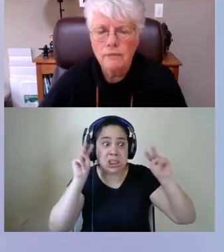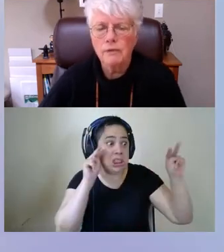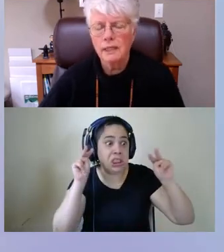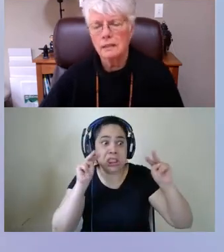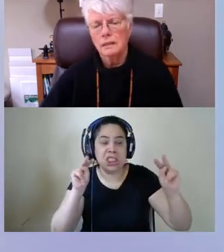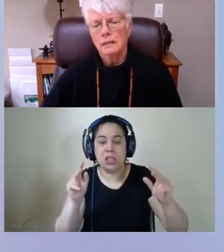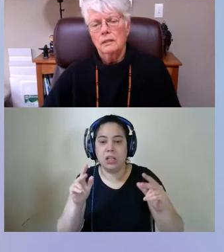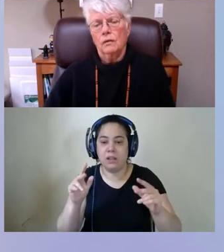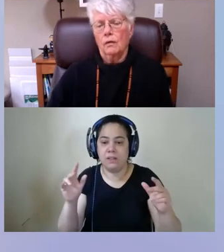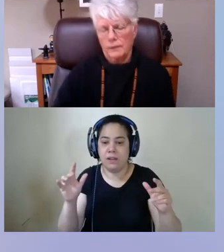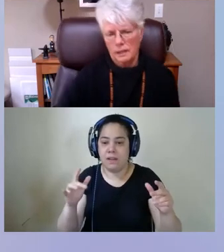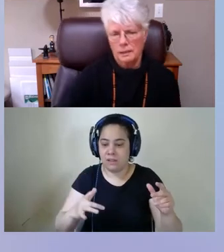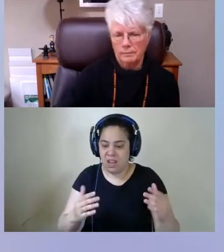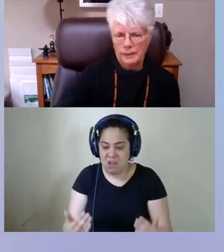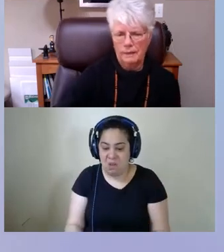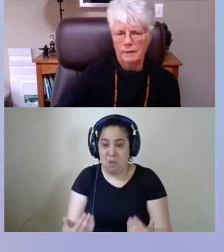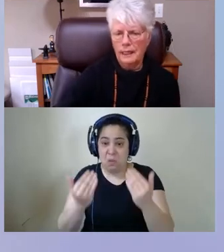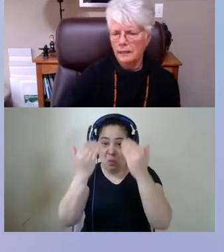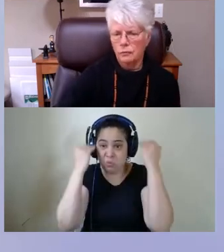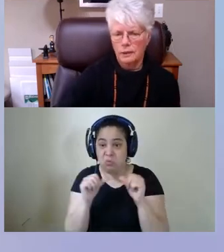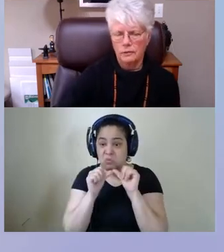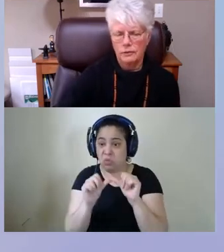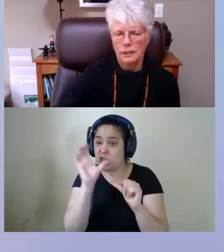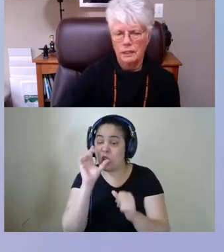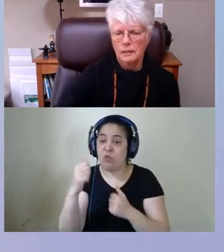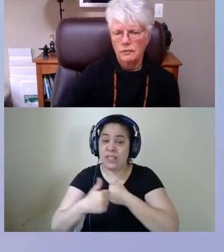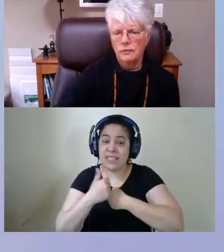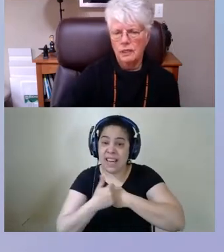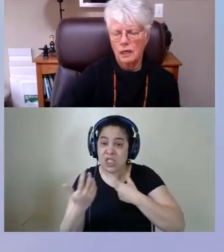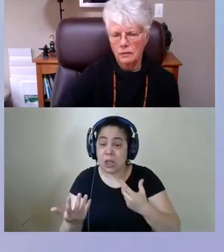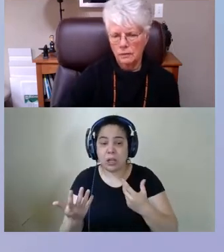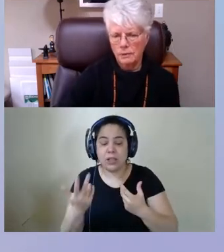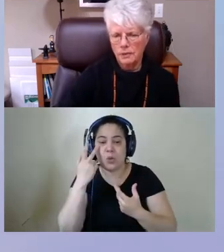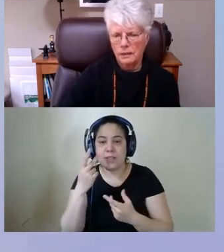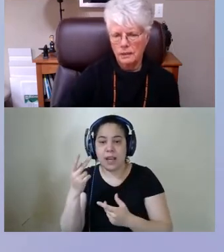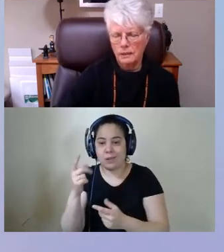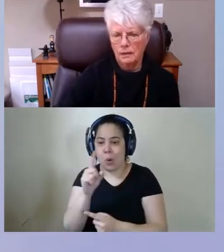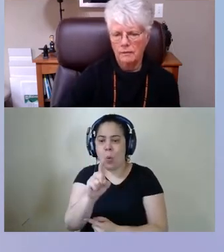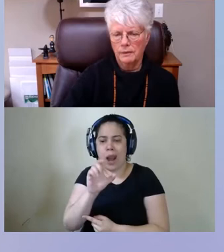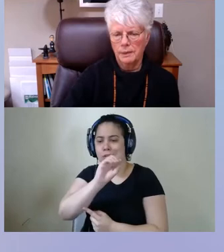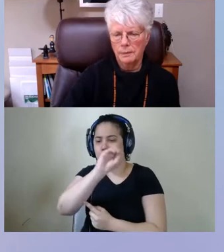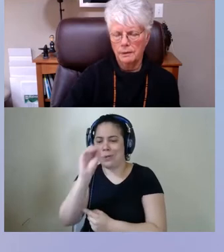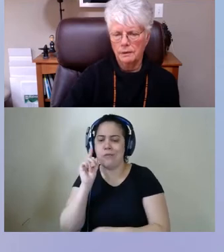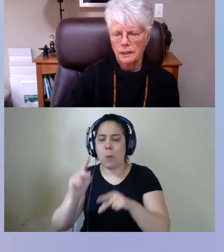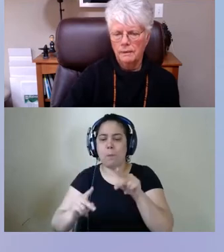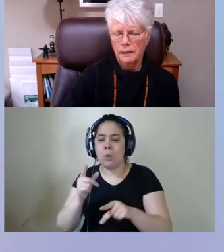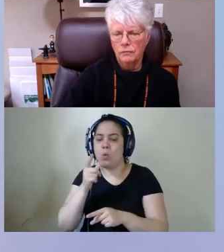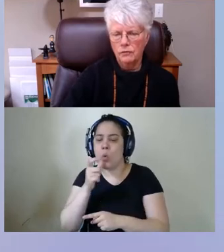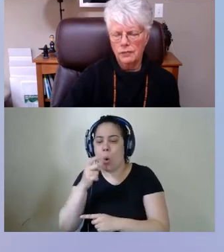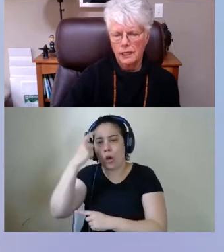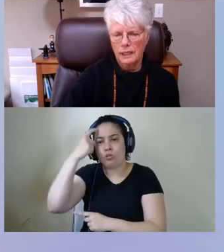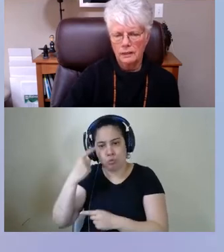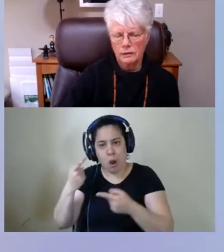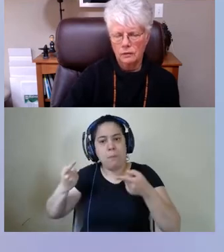of threat all the time. And that is what you see. This is in 100% of the people that